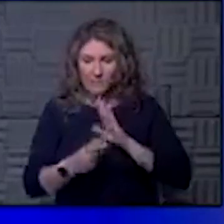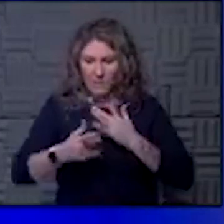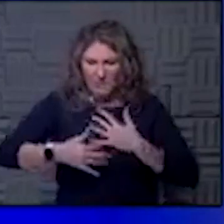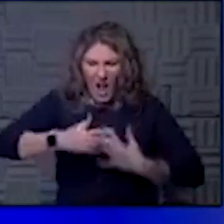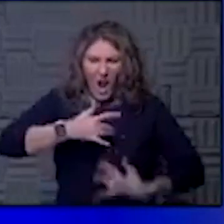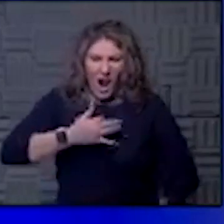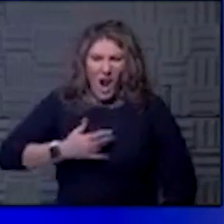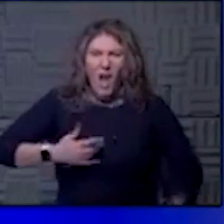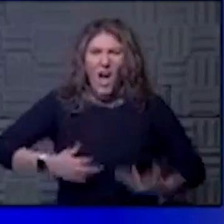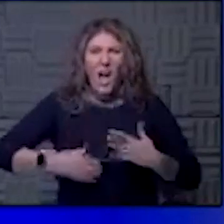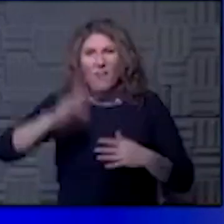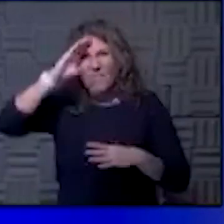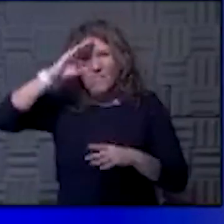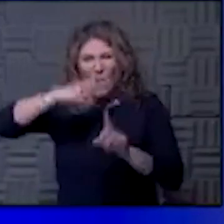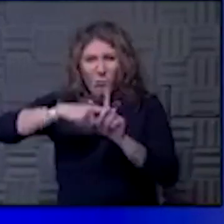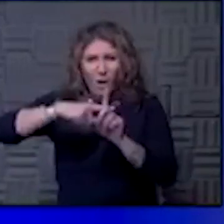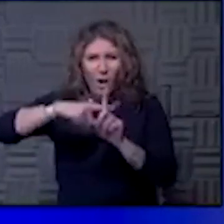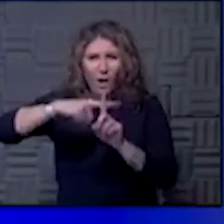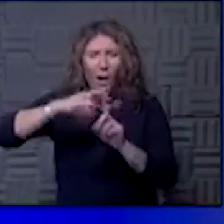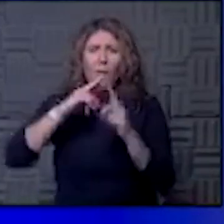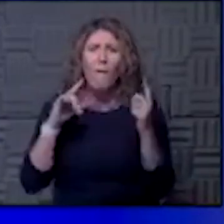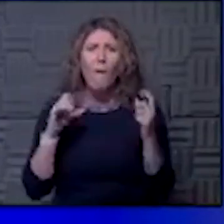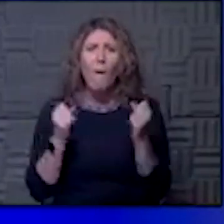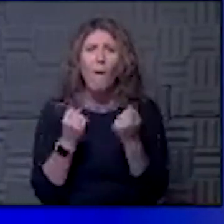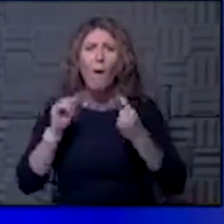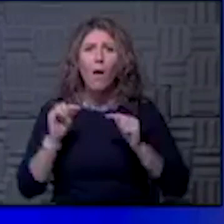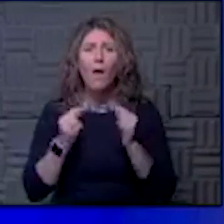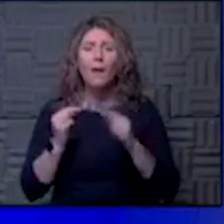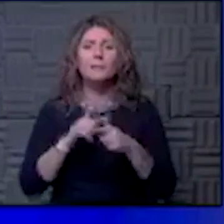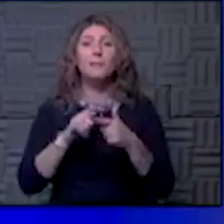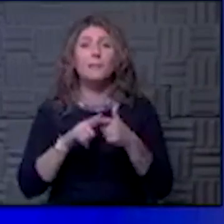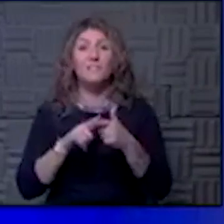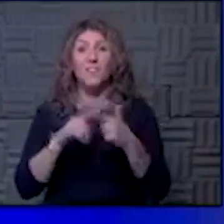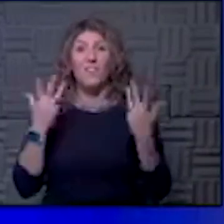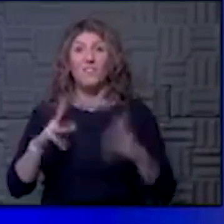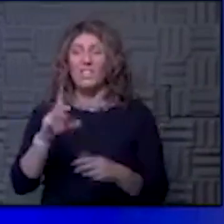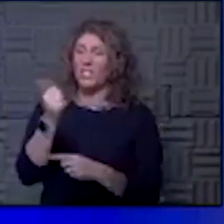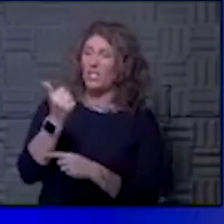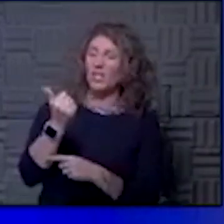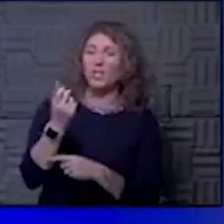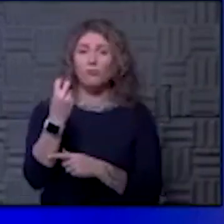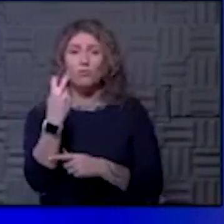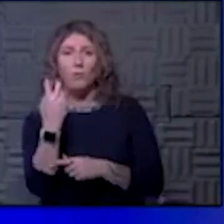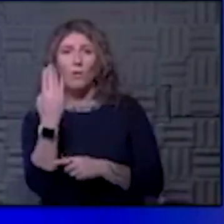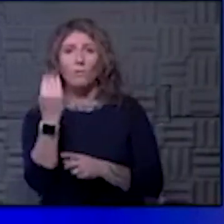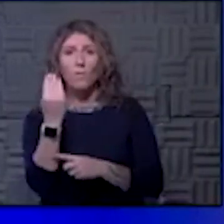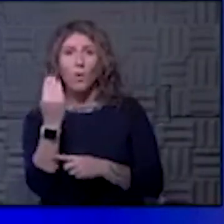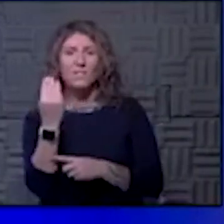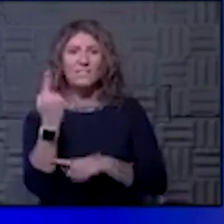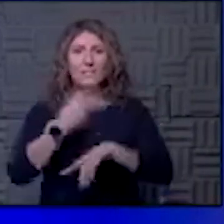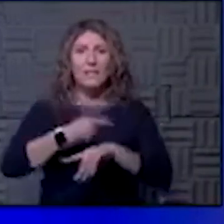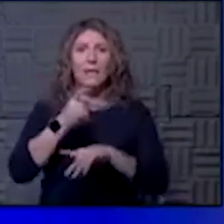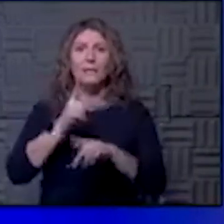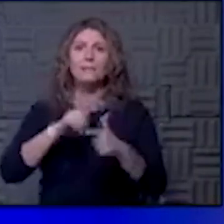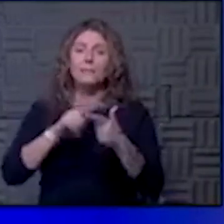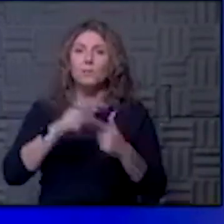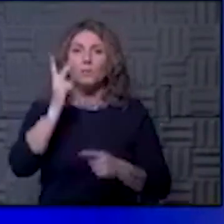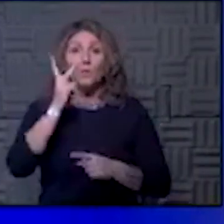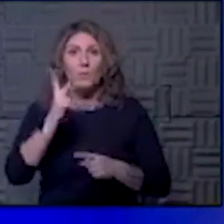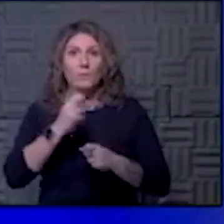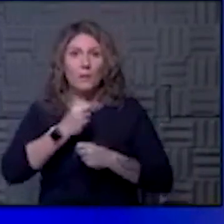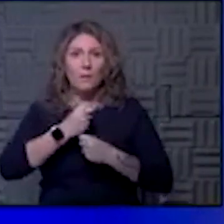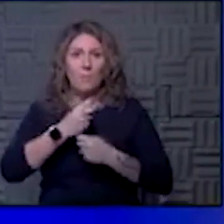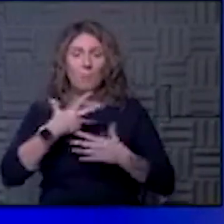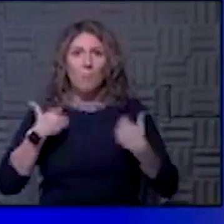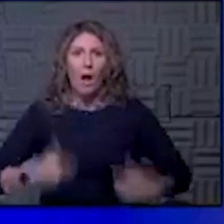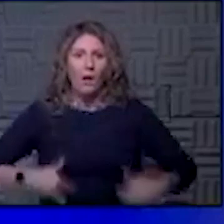fevers, the aches, things of that nature. And then really after that 10, 12, 14 days, that's when we see the inflammatory process. So we really want to get it early